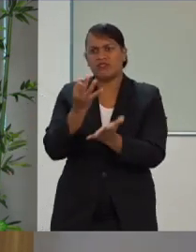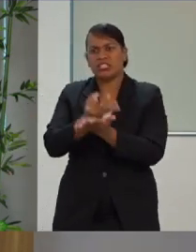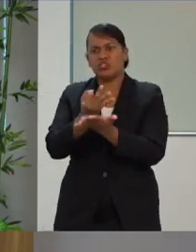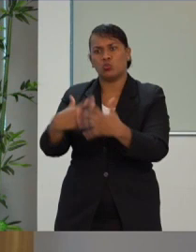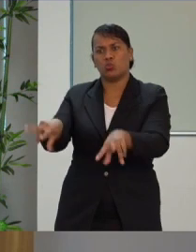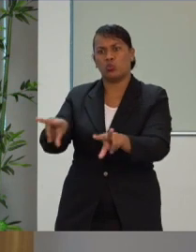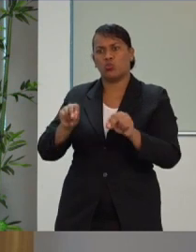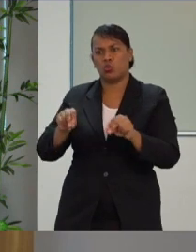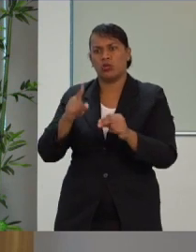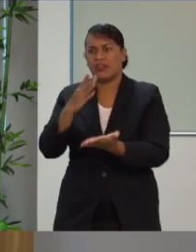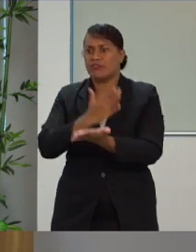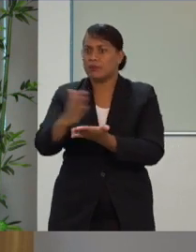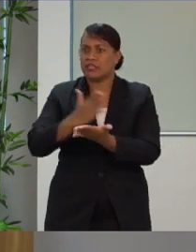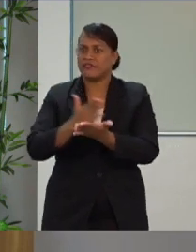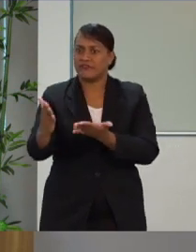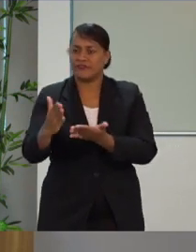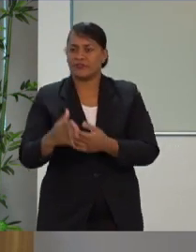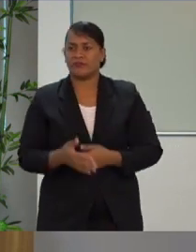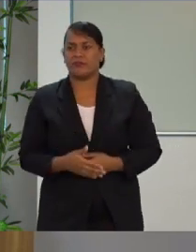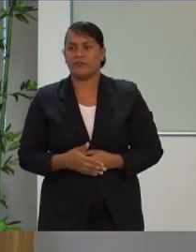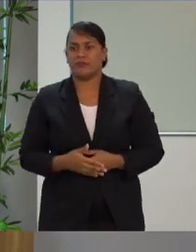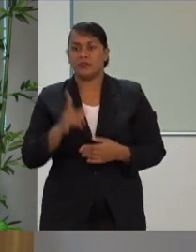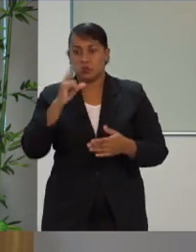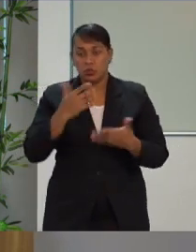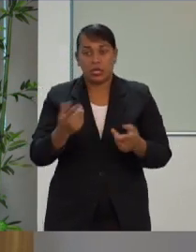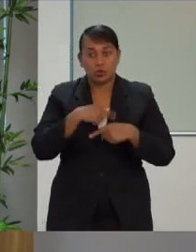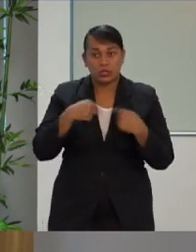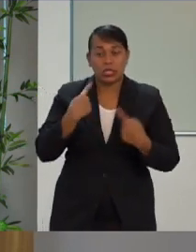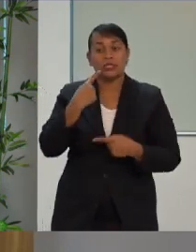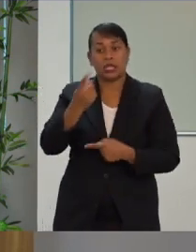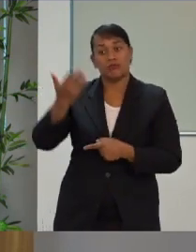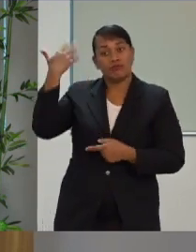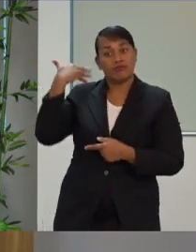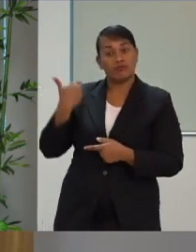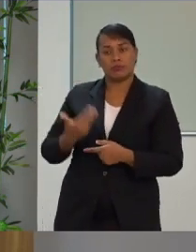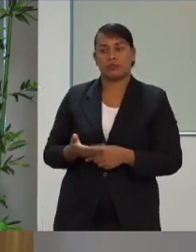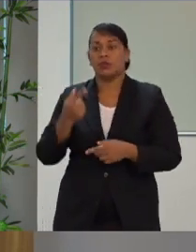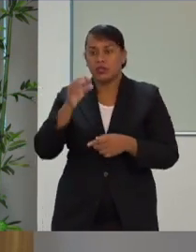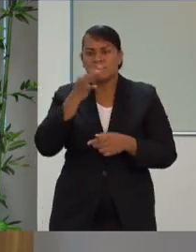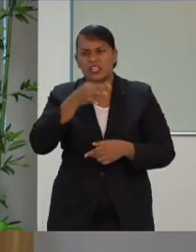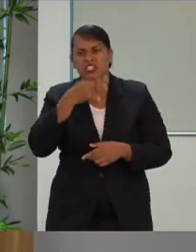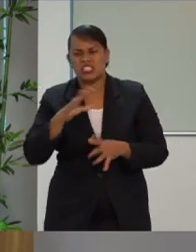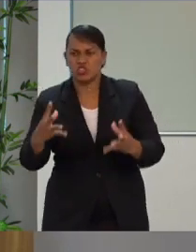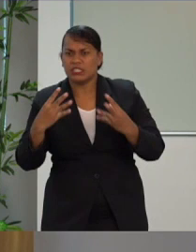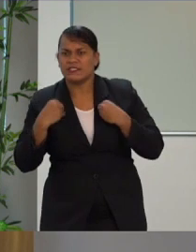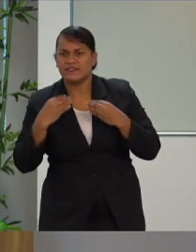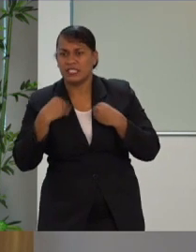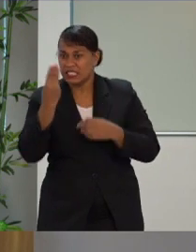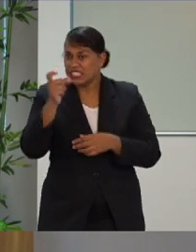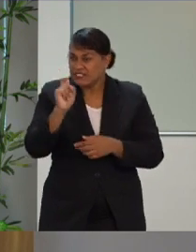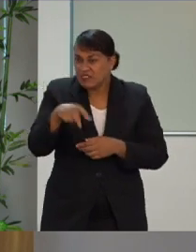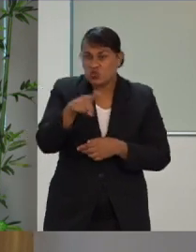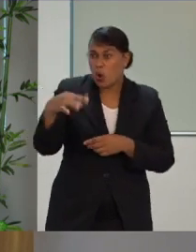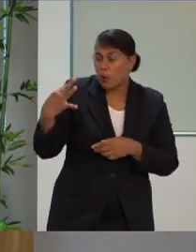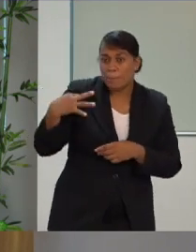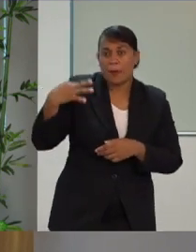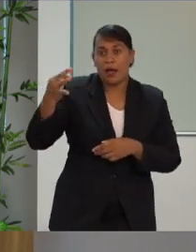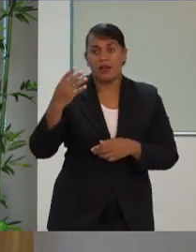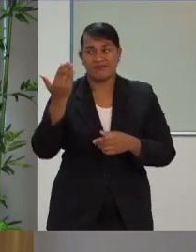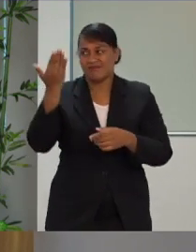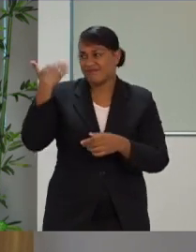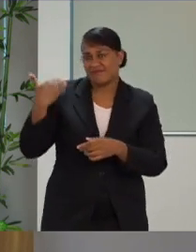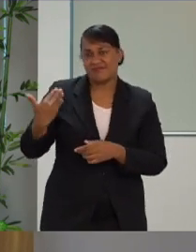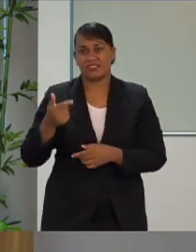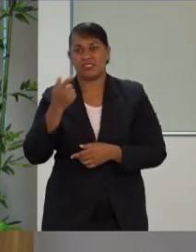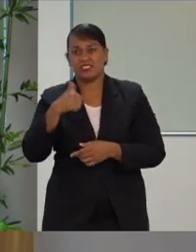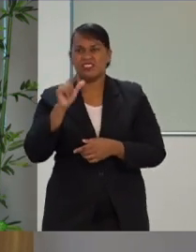FNPF. And as we mentioned the other day, a number of exceptions have been made where, previously had to have people turn up with the